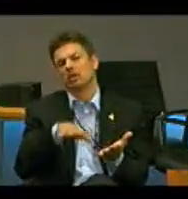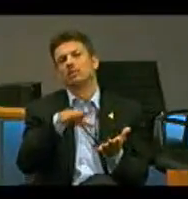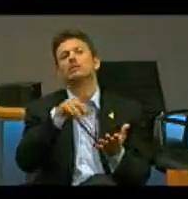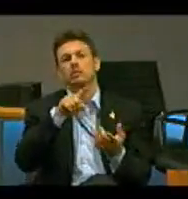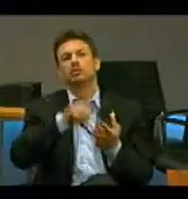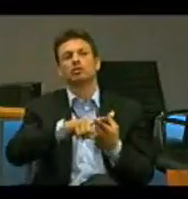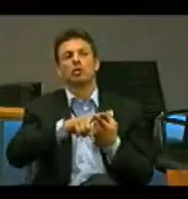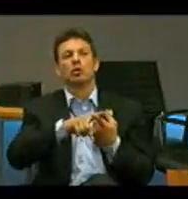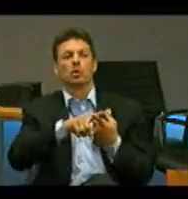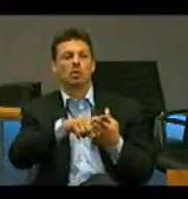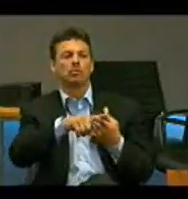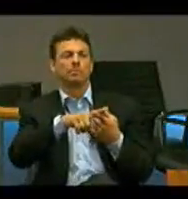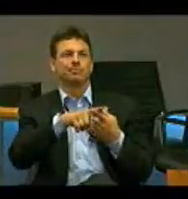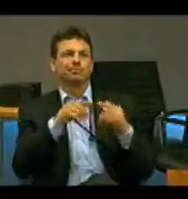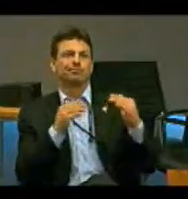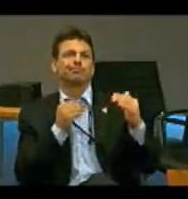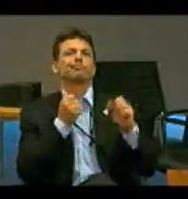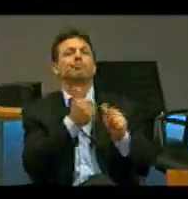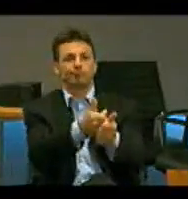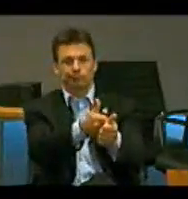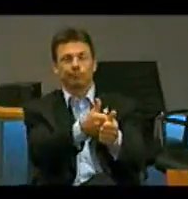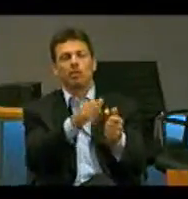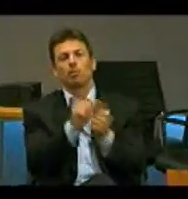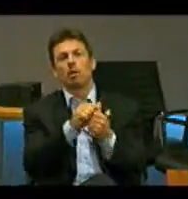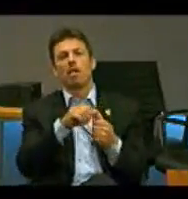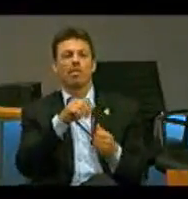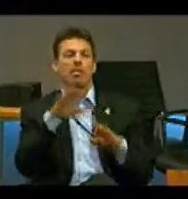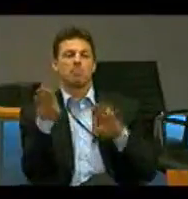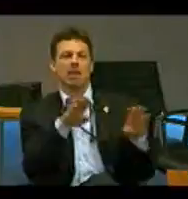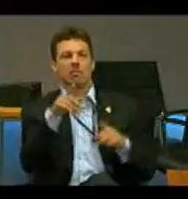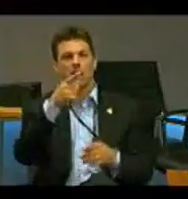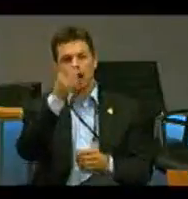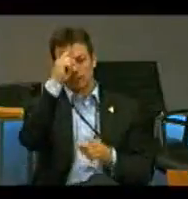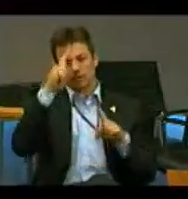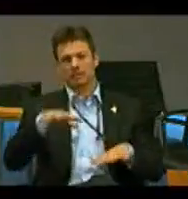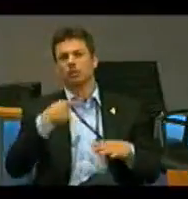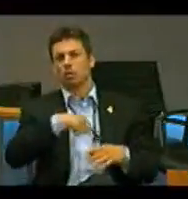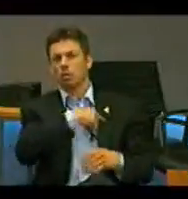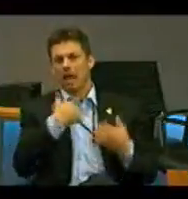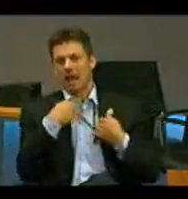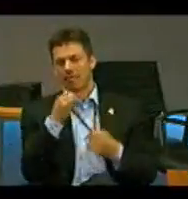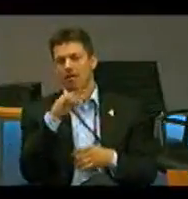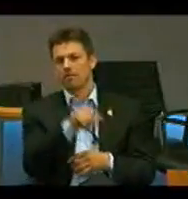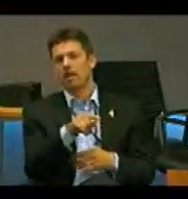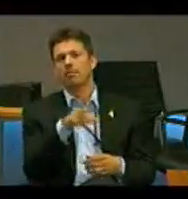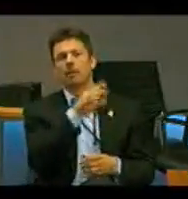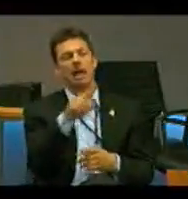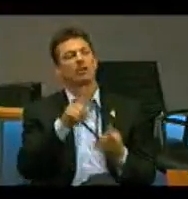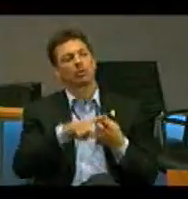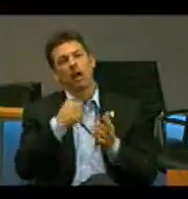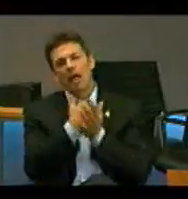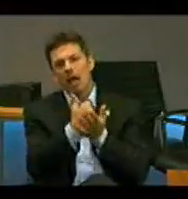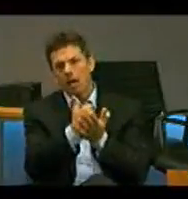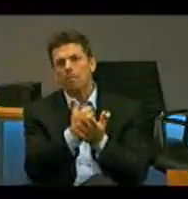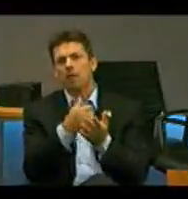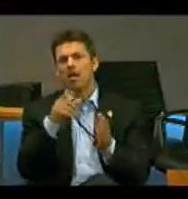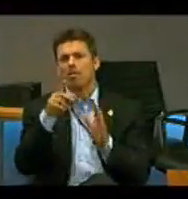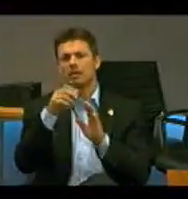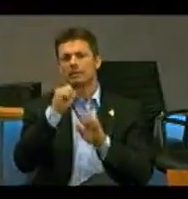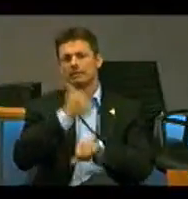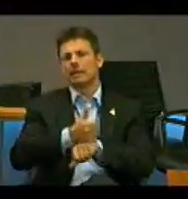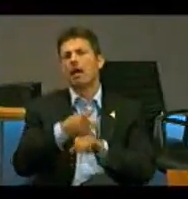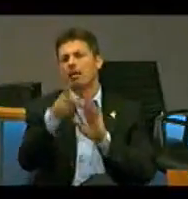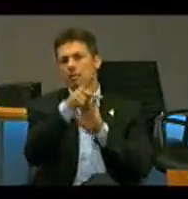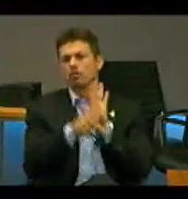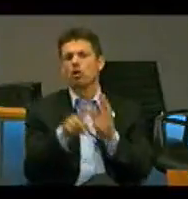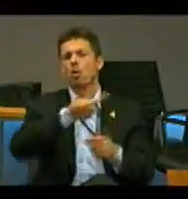have for them, and provide teachers supports and training and policies that help them determine when